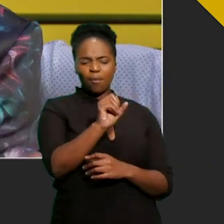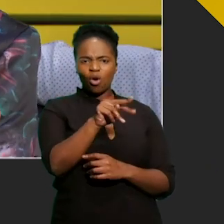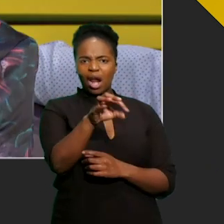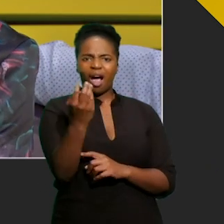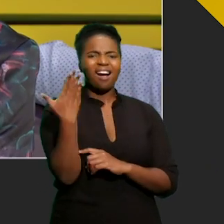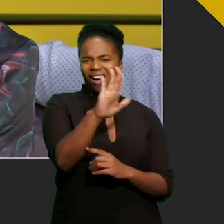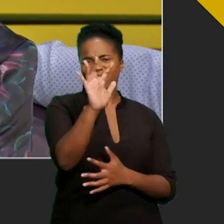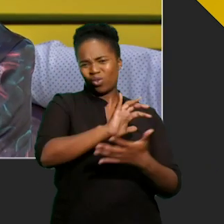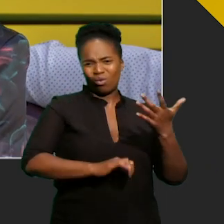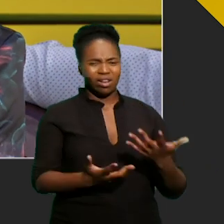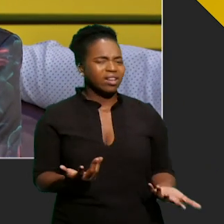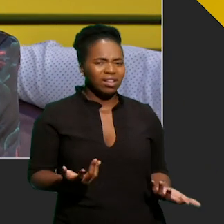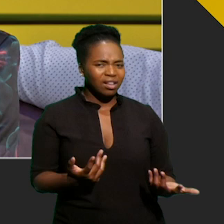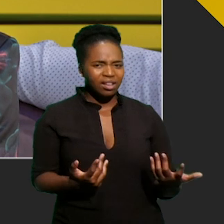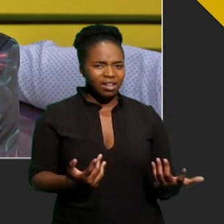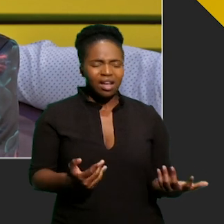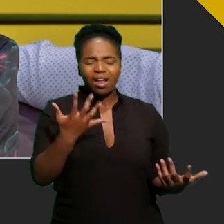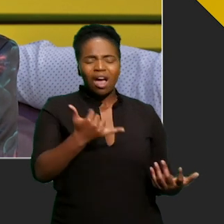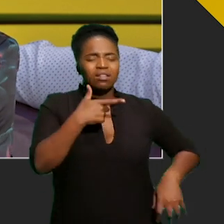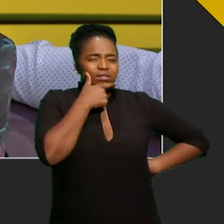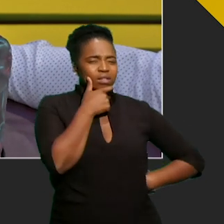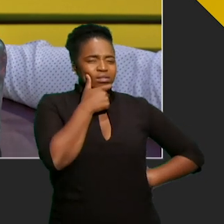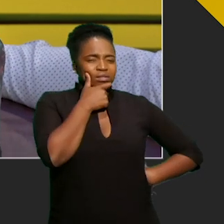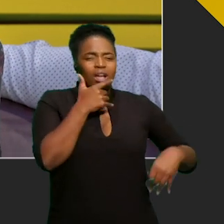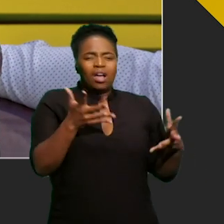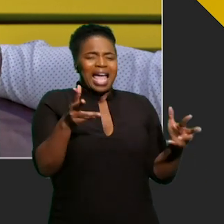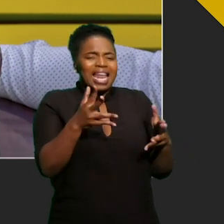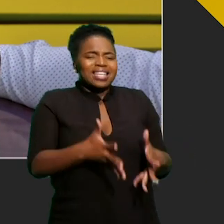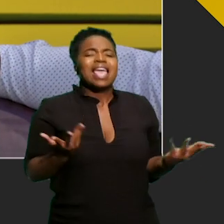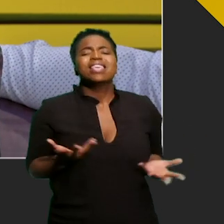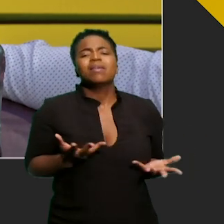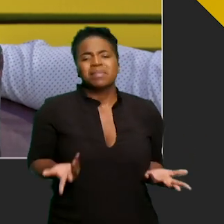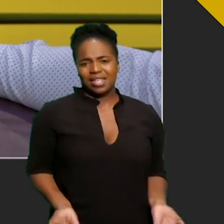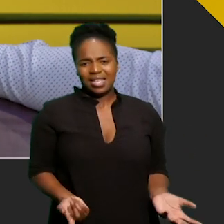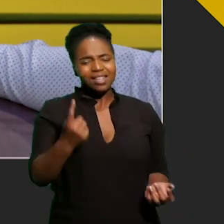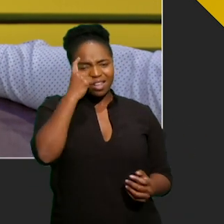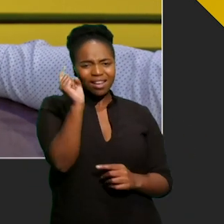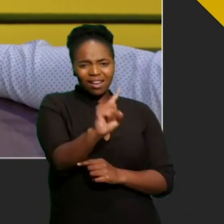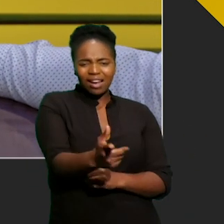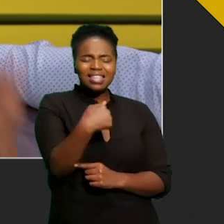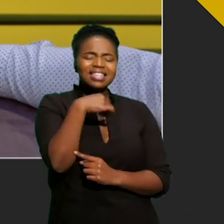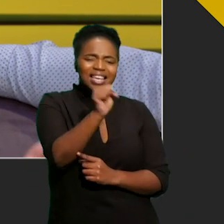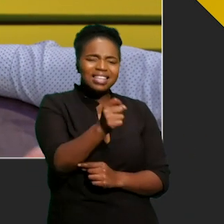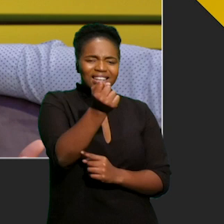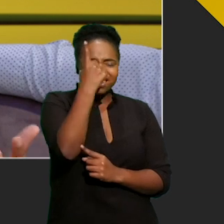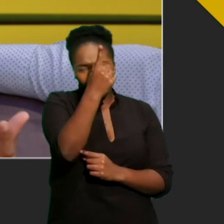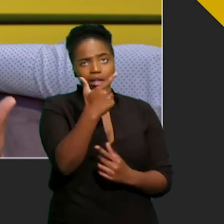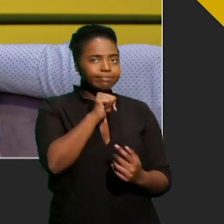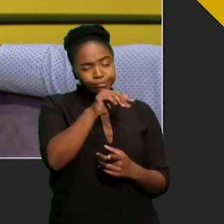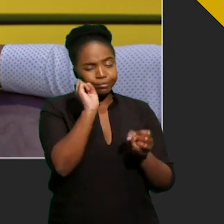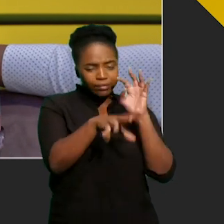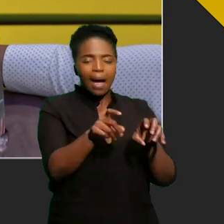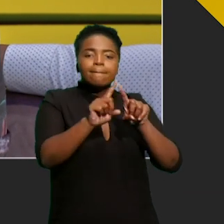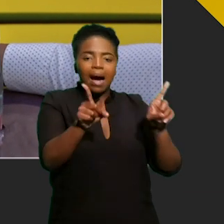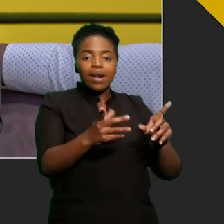and then it becomes a story. Yeah. So now you have to ask yourself, where is the editor in all of that? Where is the editor saying, Coring, we understand this is fluff, this is whatever, but